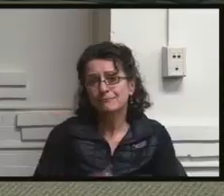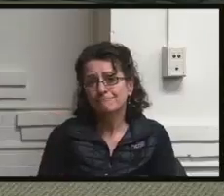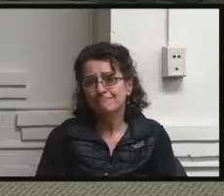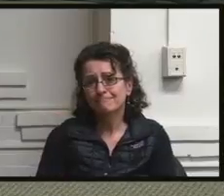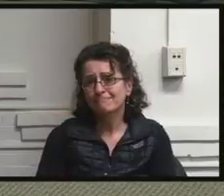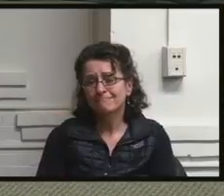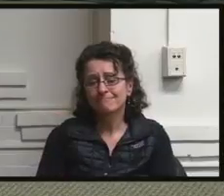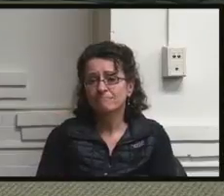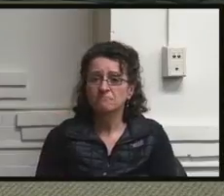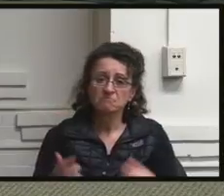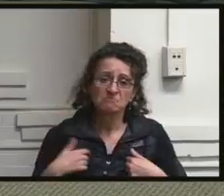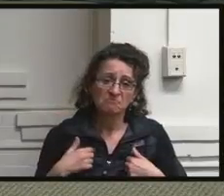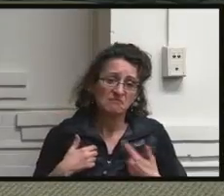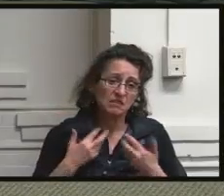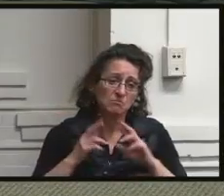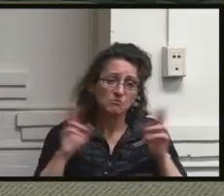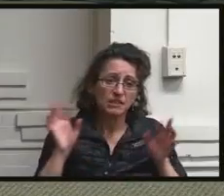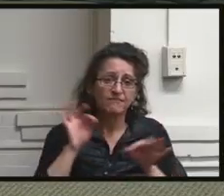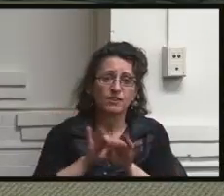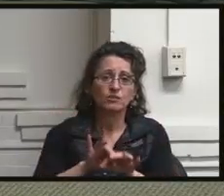I'm going to be ready to vote for the budget.